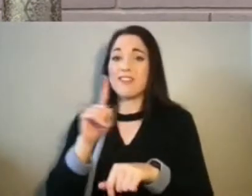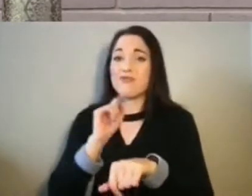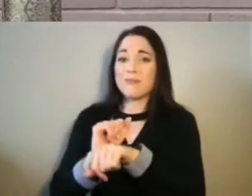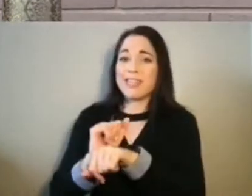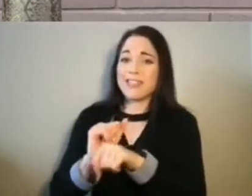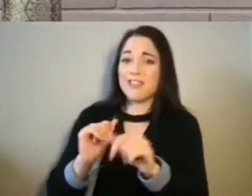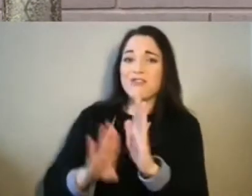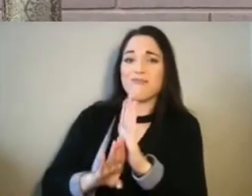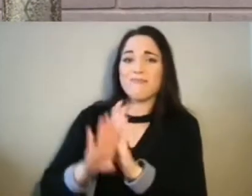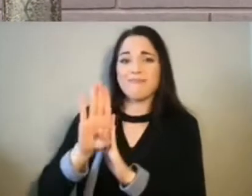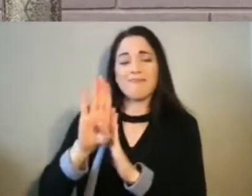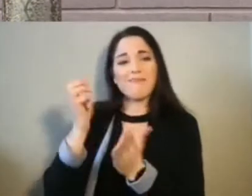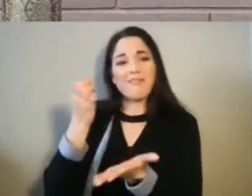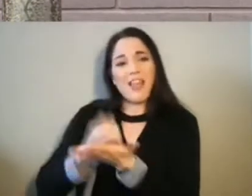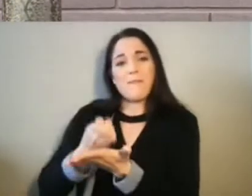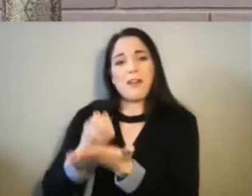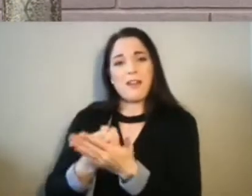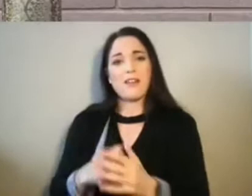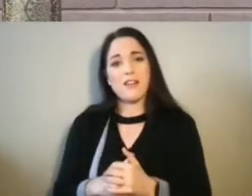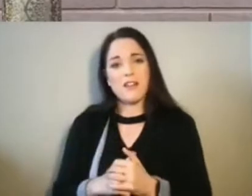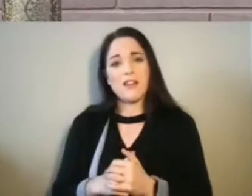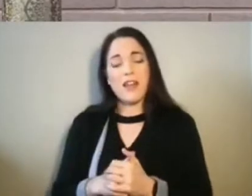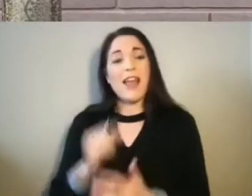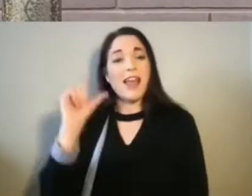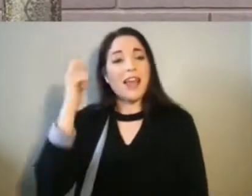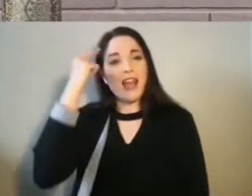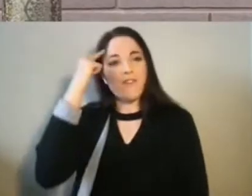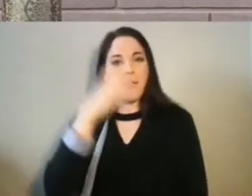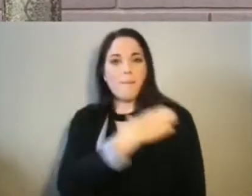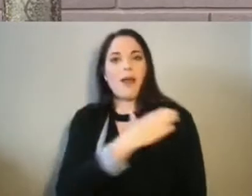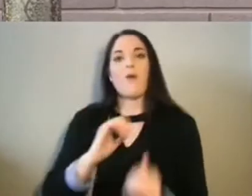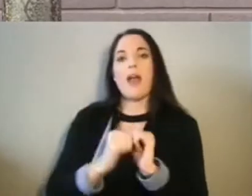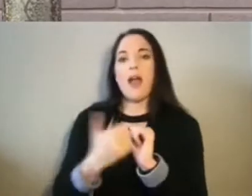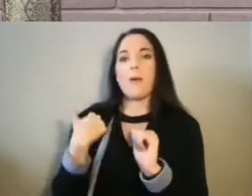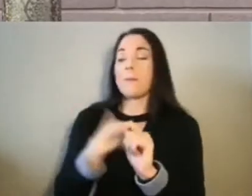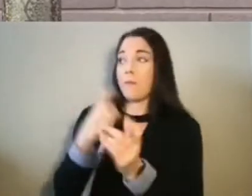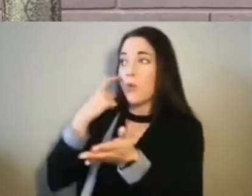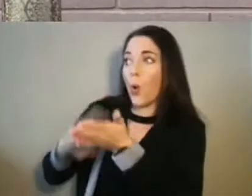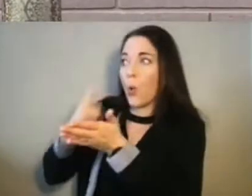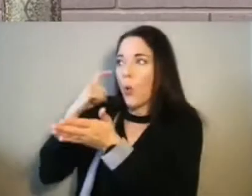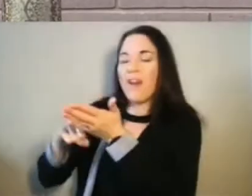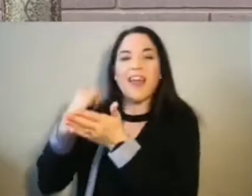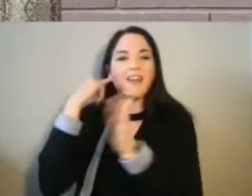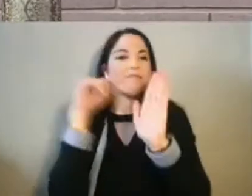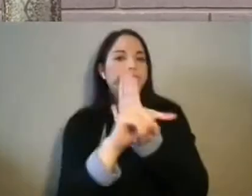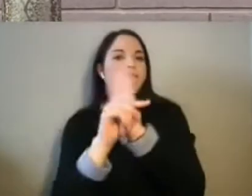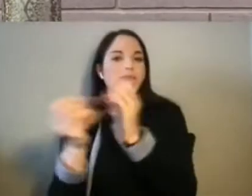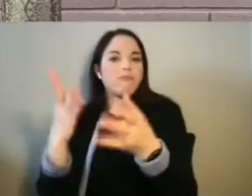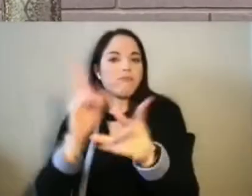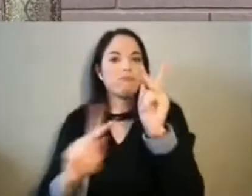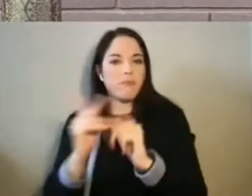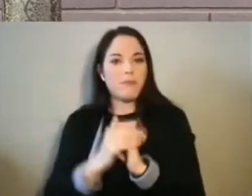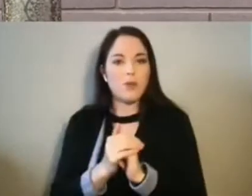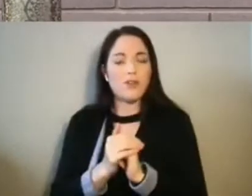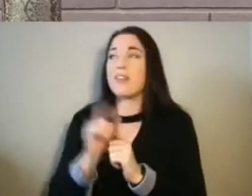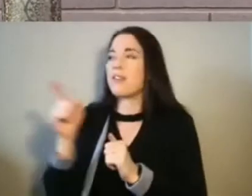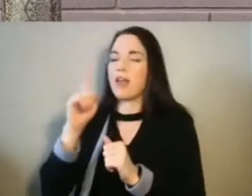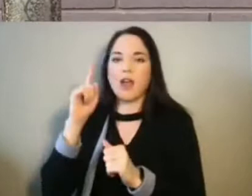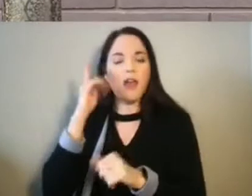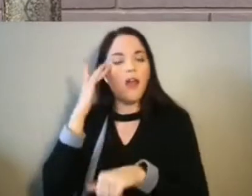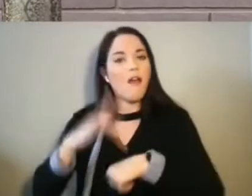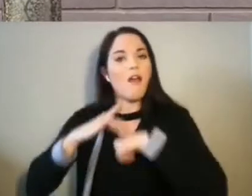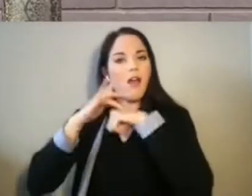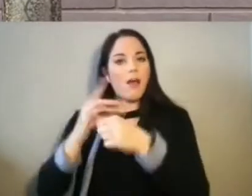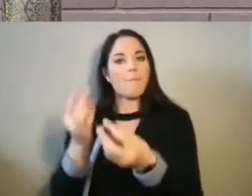consciousness, preoccupied with physical sensation, abusive, without a noble vision of